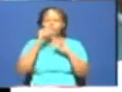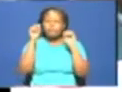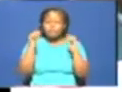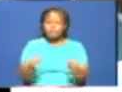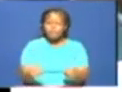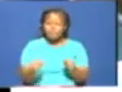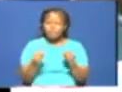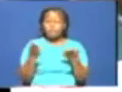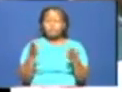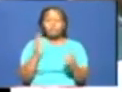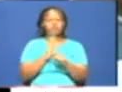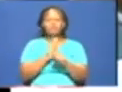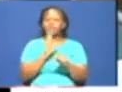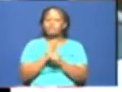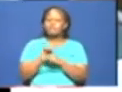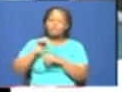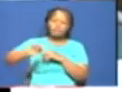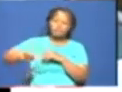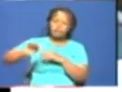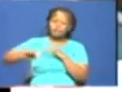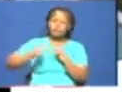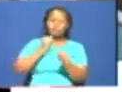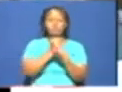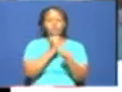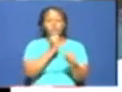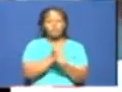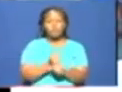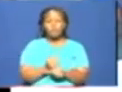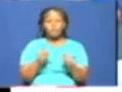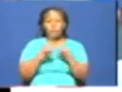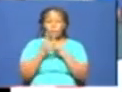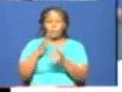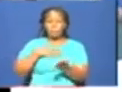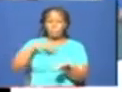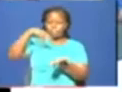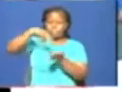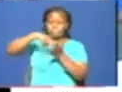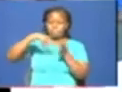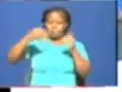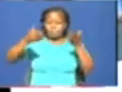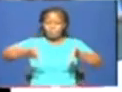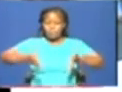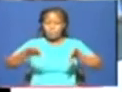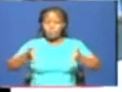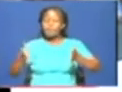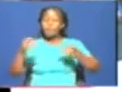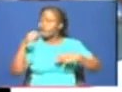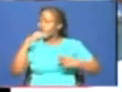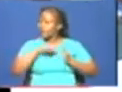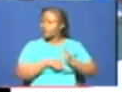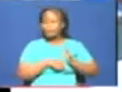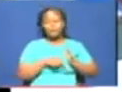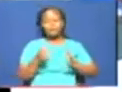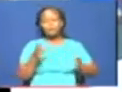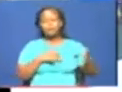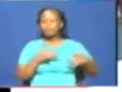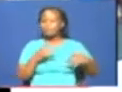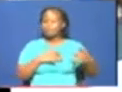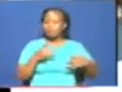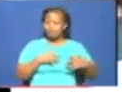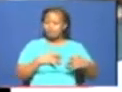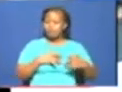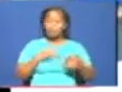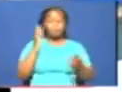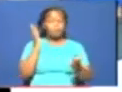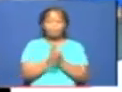much remains to be done. I stand here deeply concerned, indeed